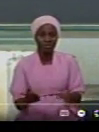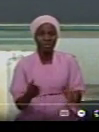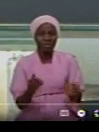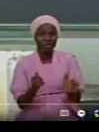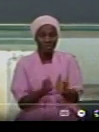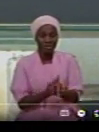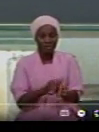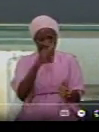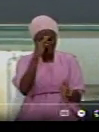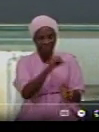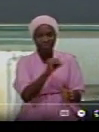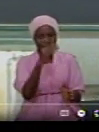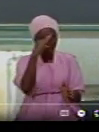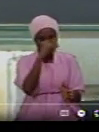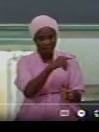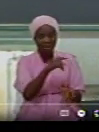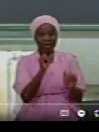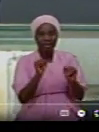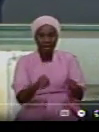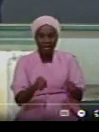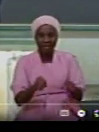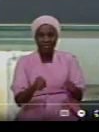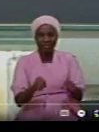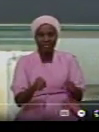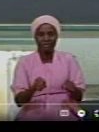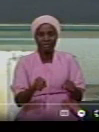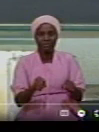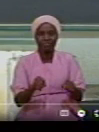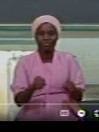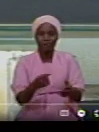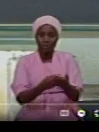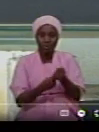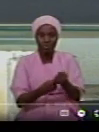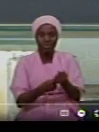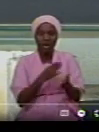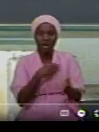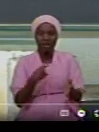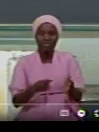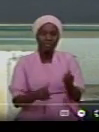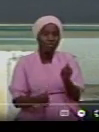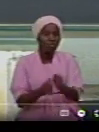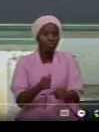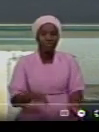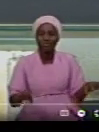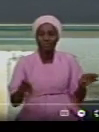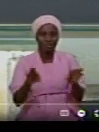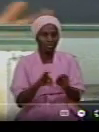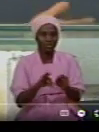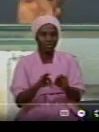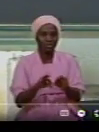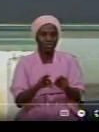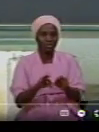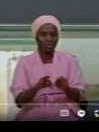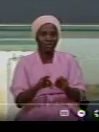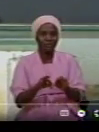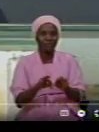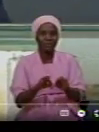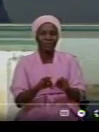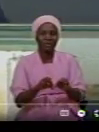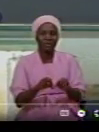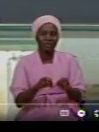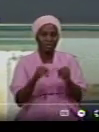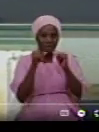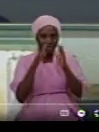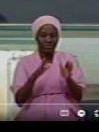lay claim to, and the most precious possession is Isaac. The Lord tried him